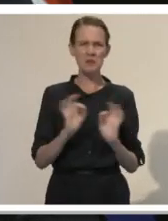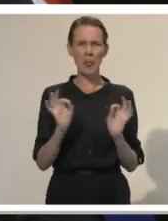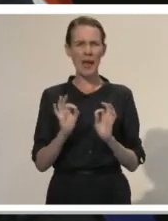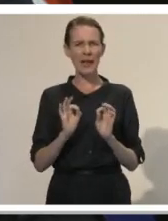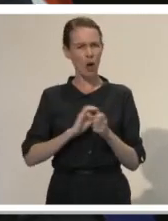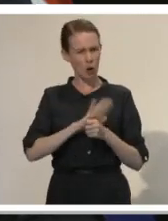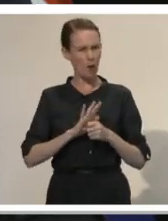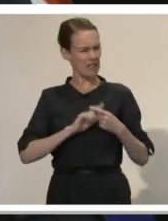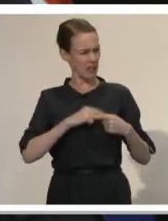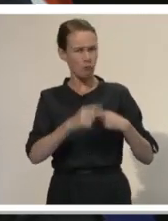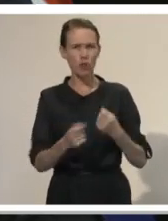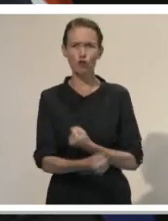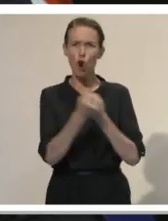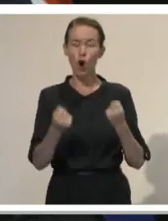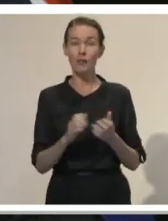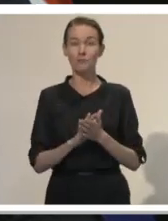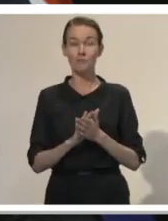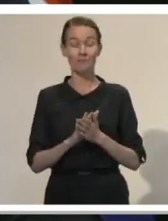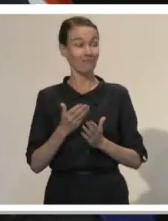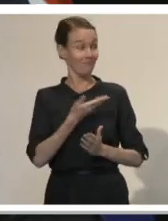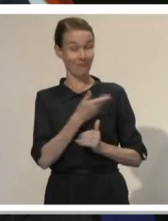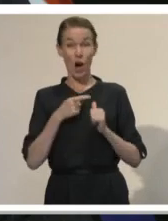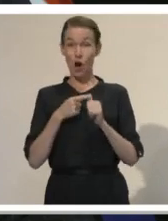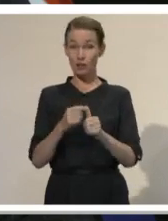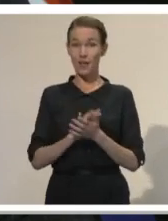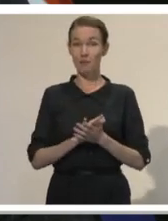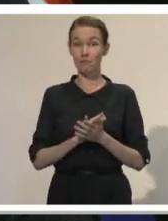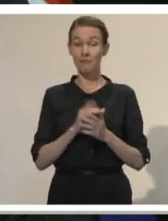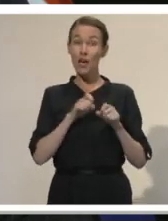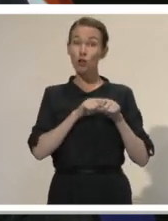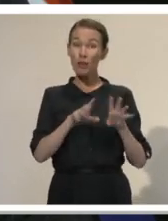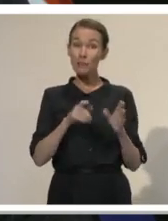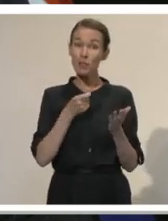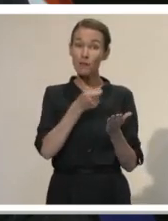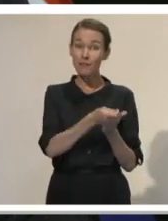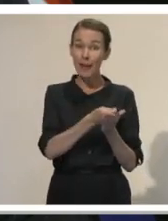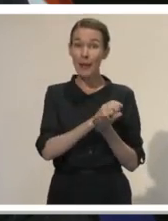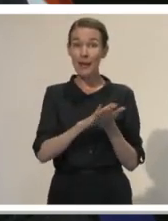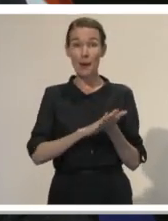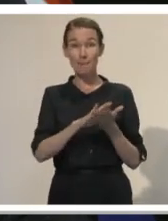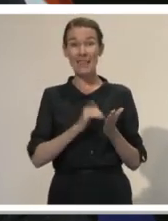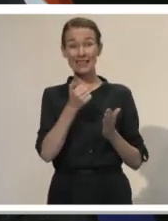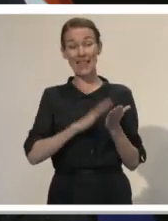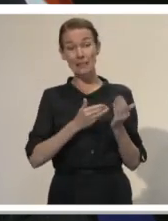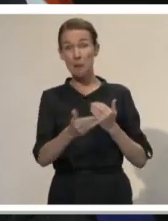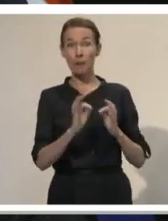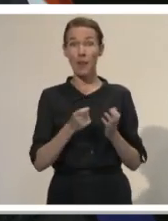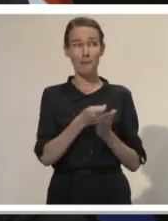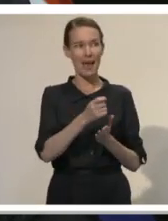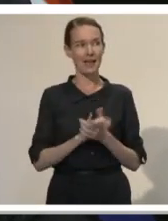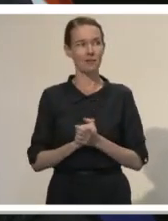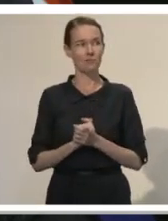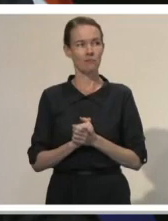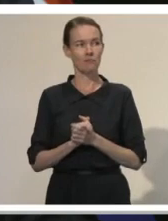funding. The parameters of that is if you pay a transmission fee, you don't have to pay for it for the next 6 months. Paying it anyway